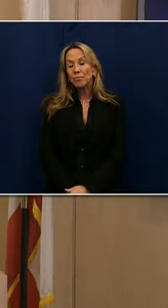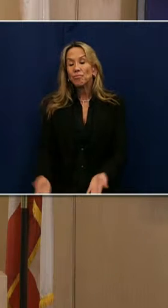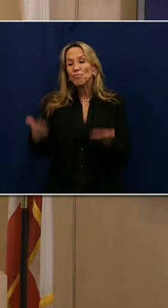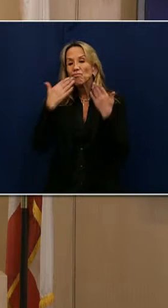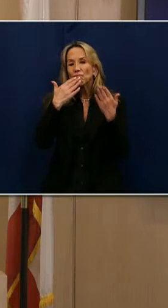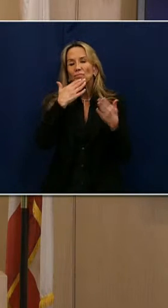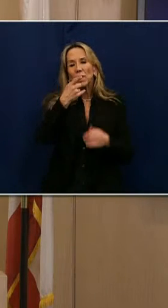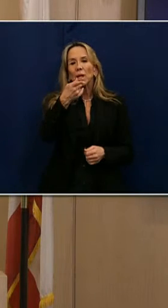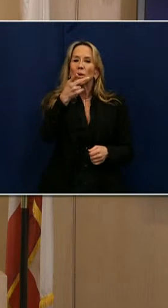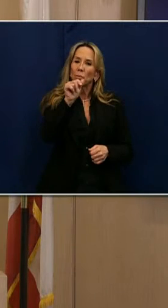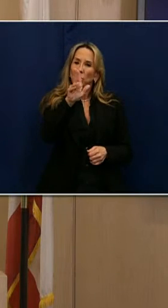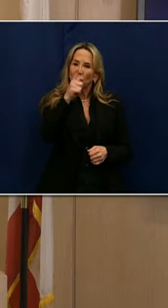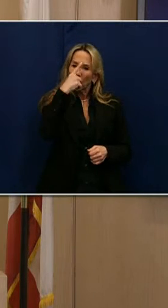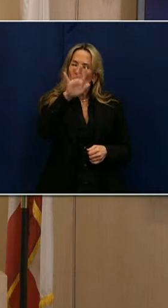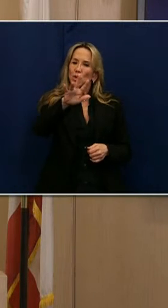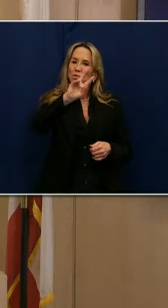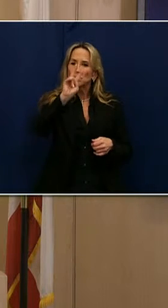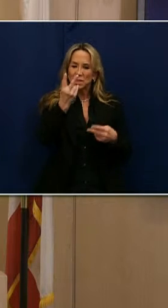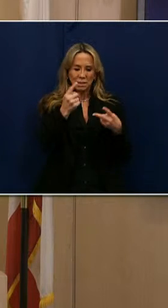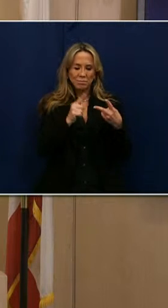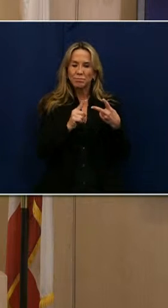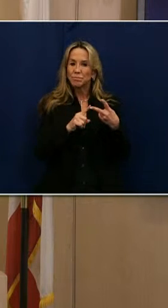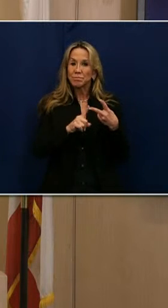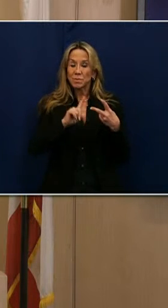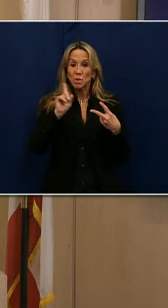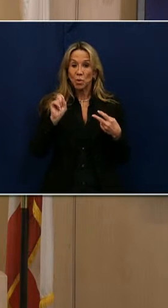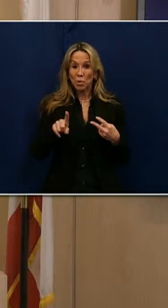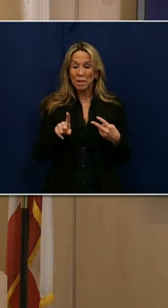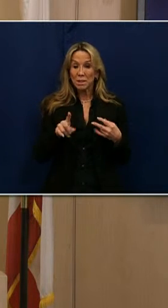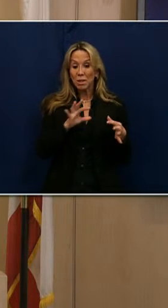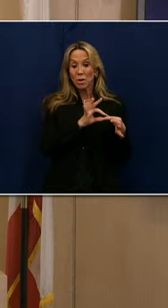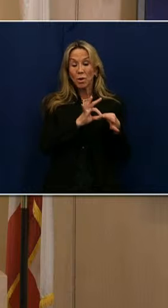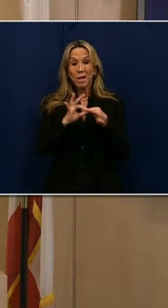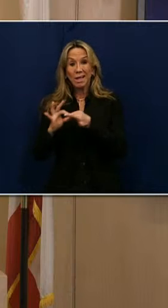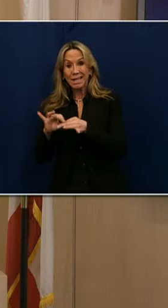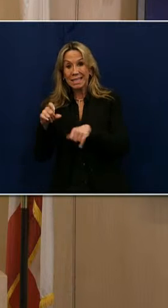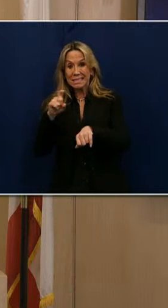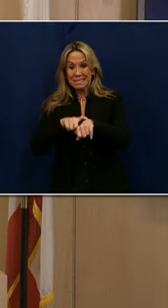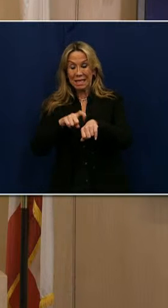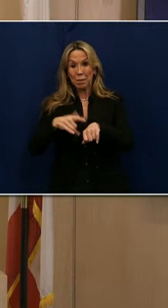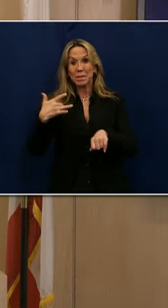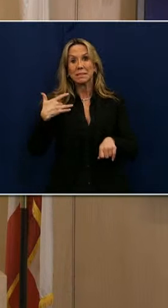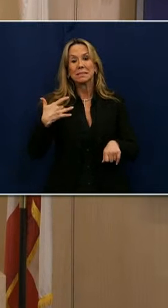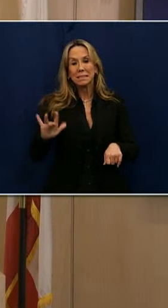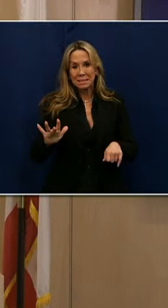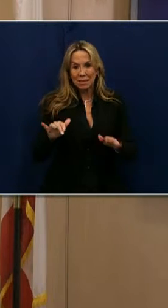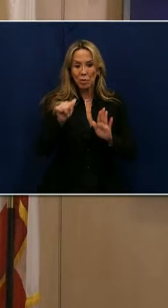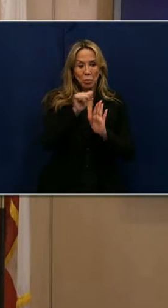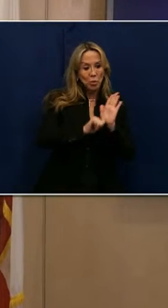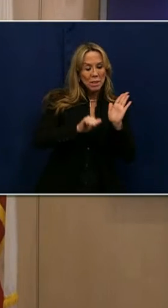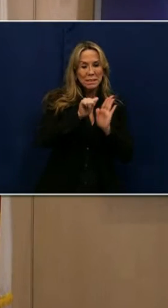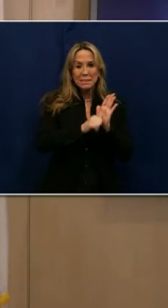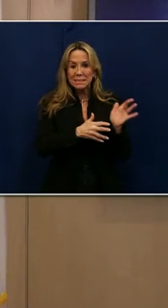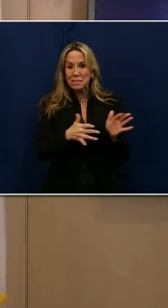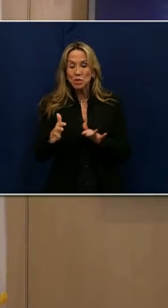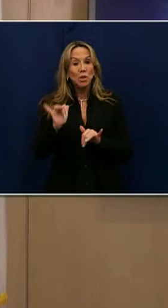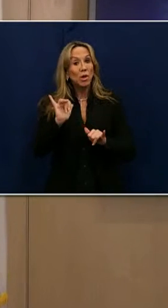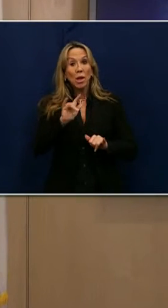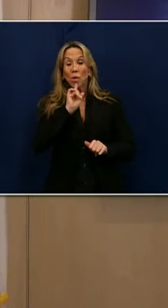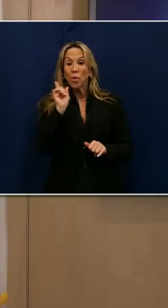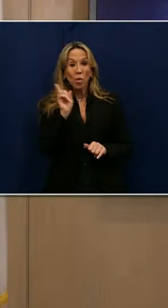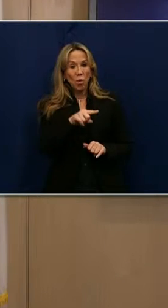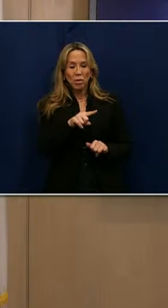Thank you, Paul, for the second part of your question. As it relates to the time-sensitive procedures, those orders haven't changed